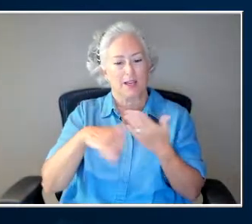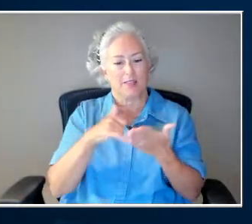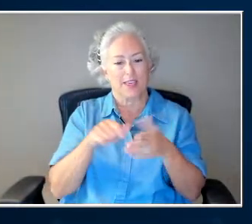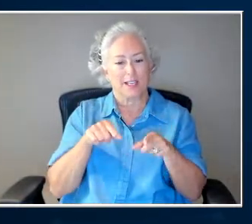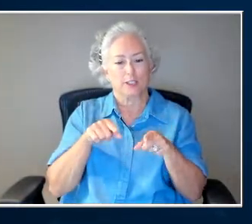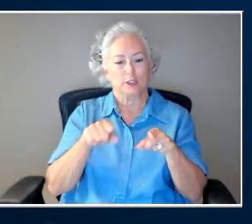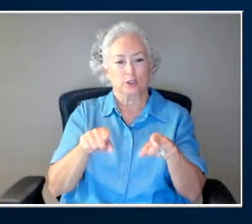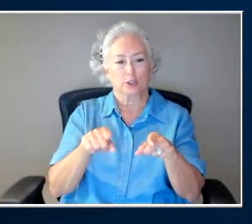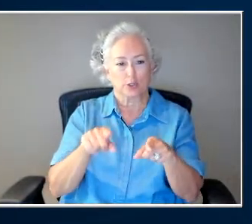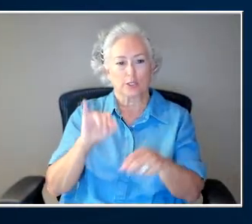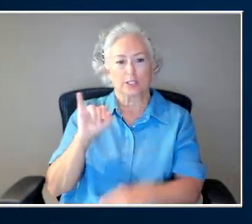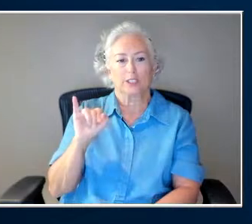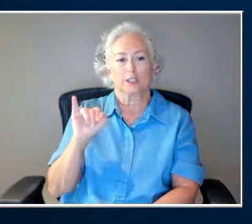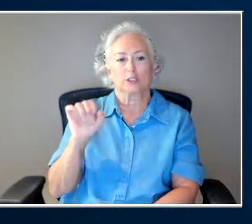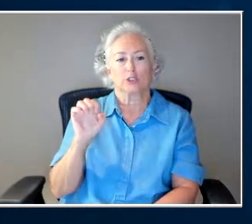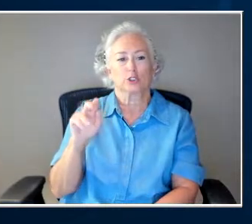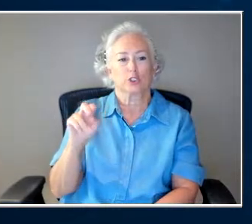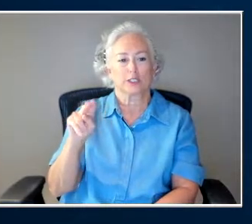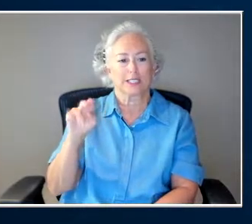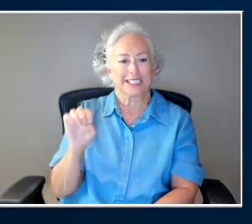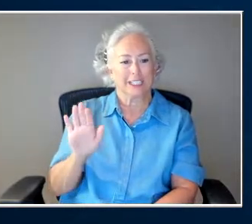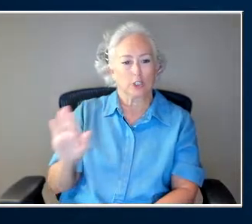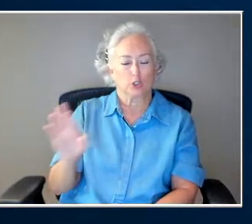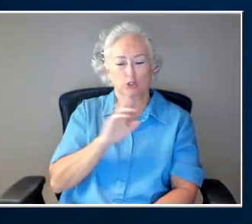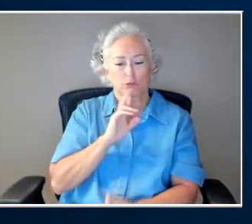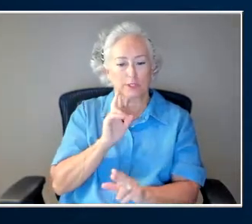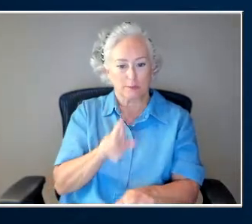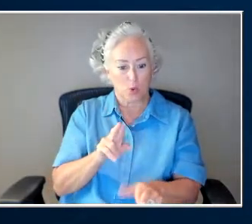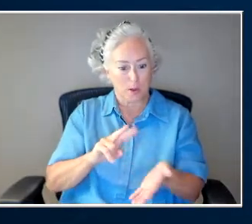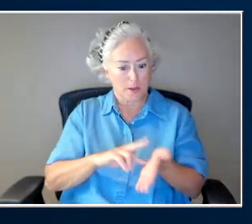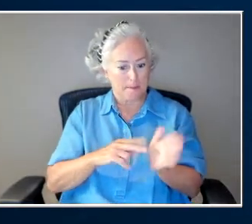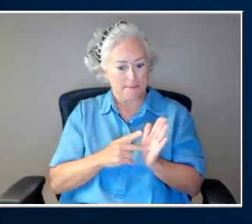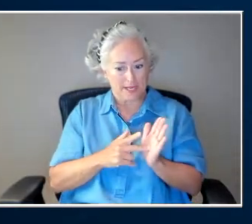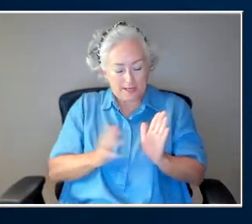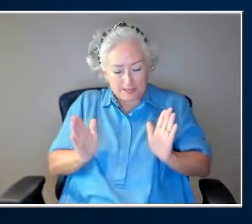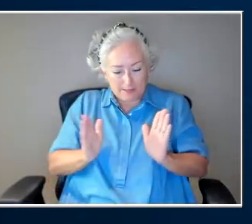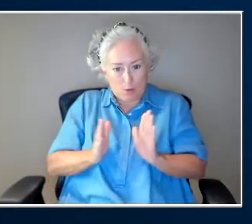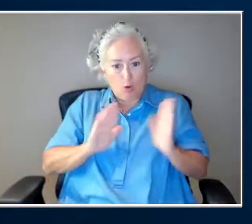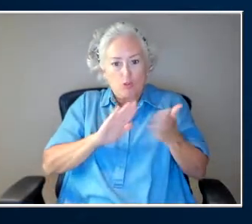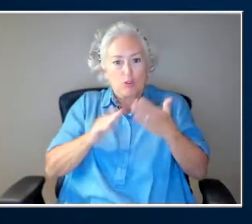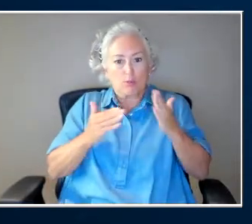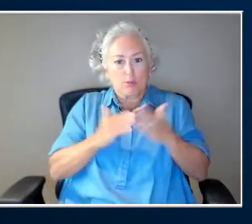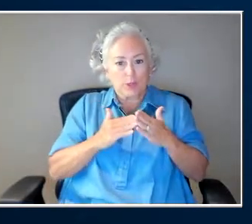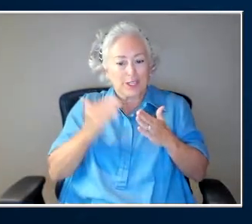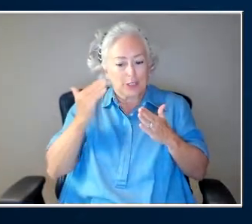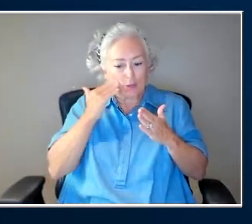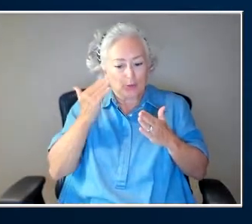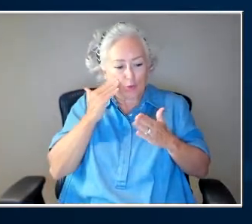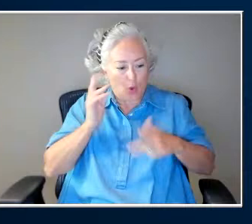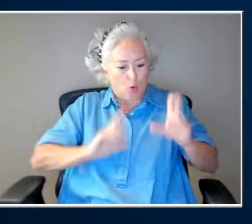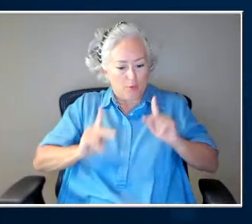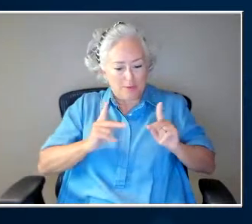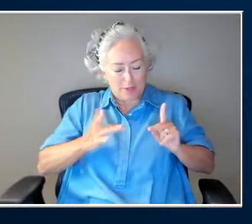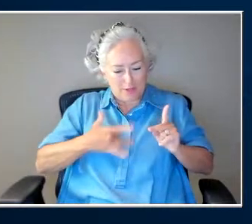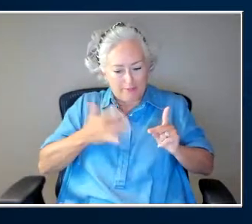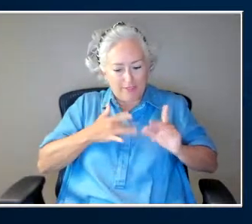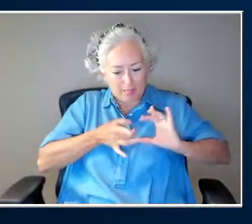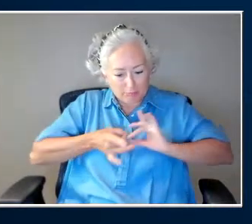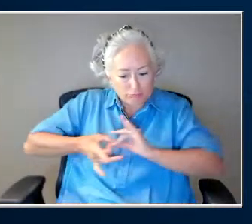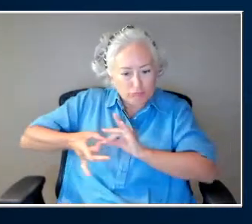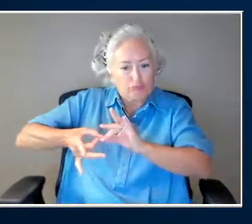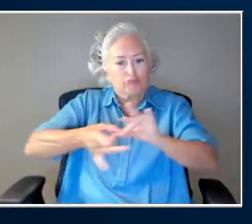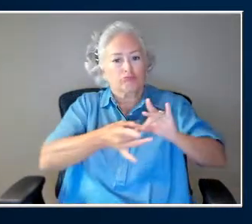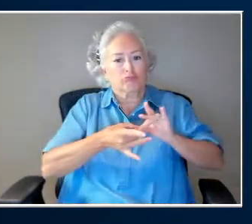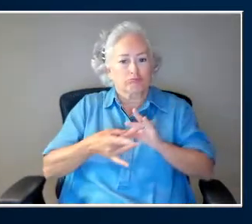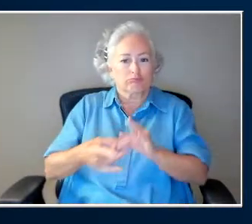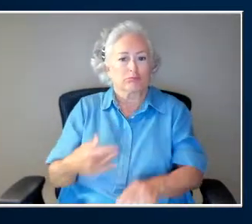Kiesling's report of that smaller community feel where you know people and you're all connected in some way. Jake, I want to